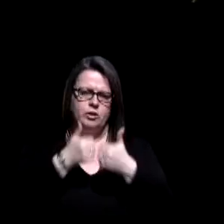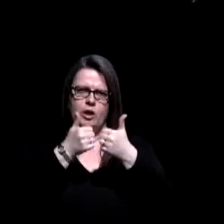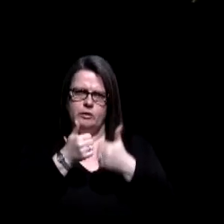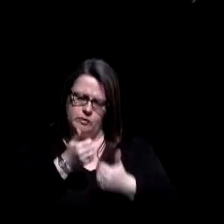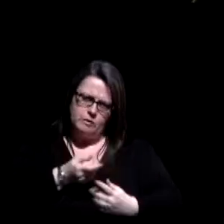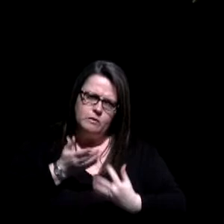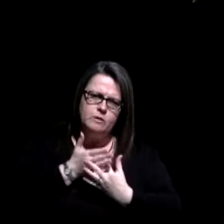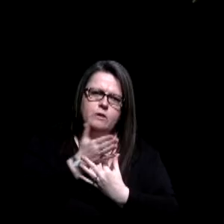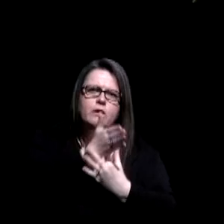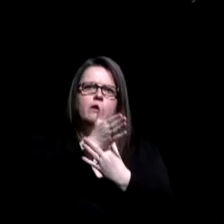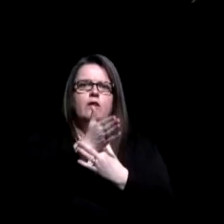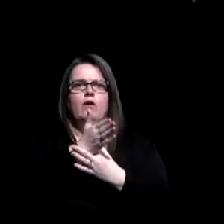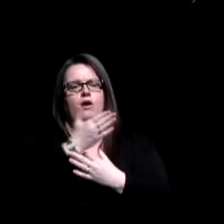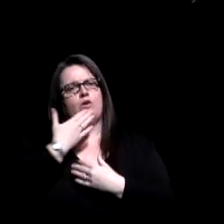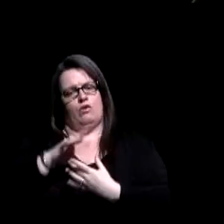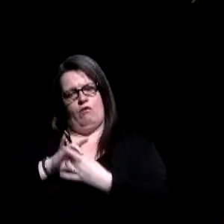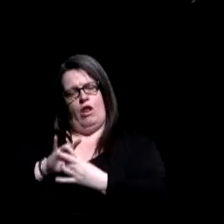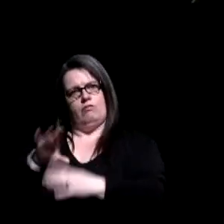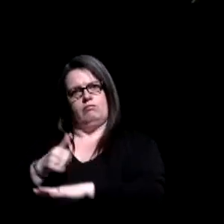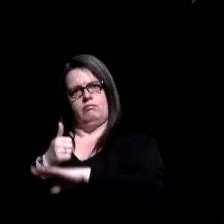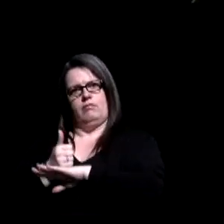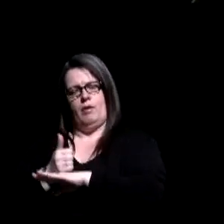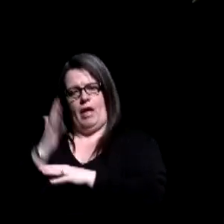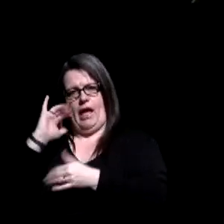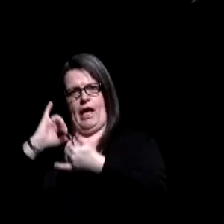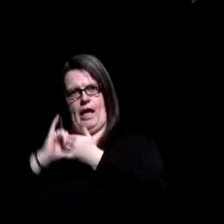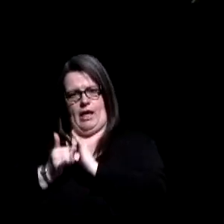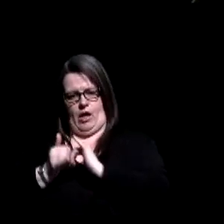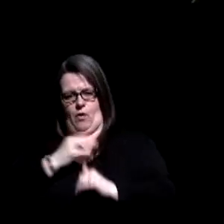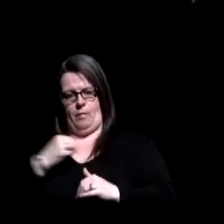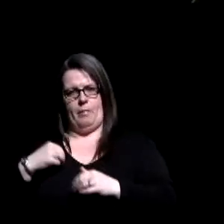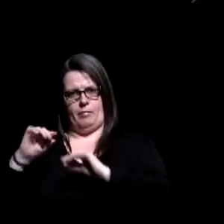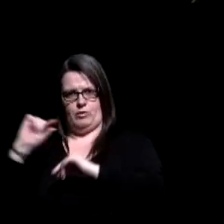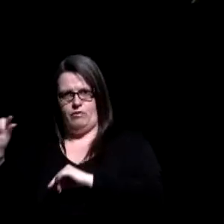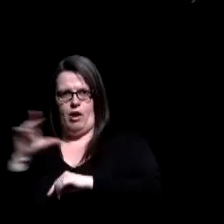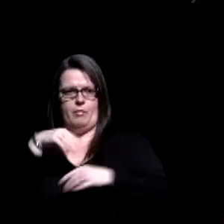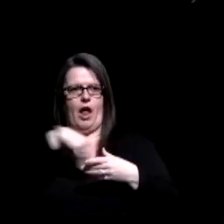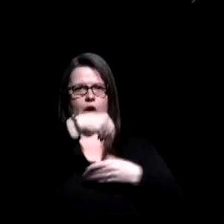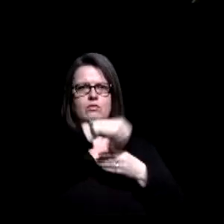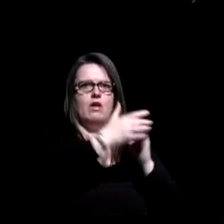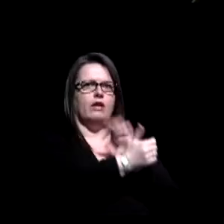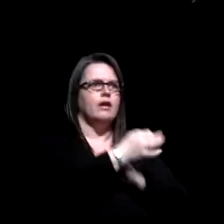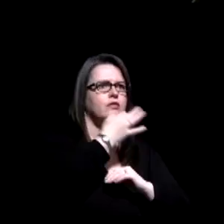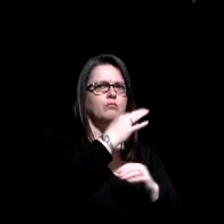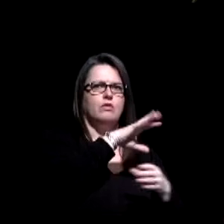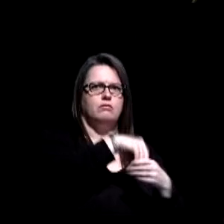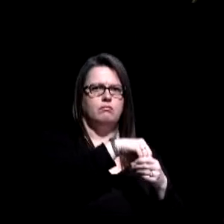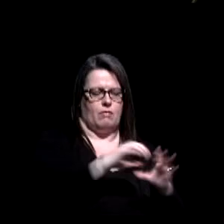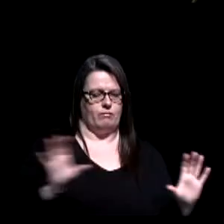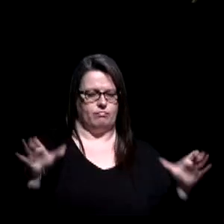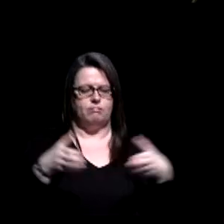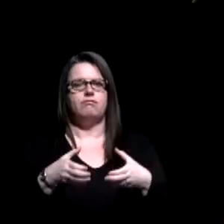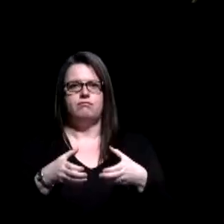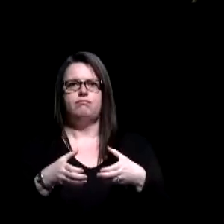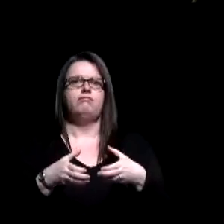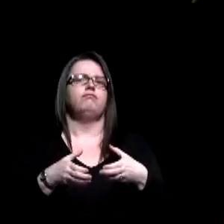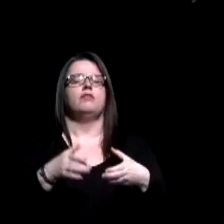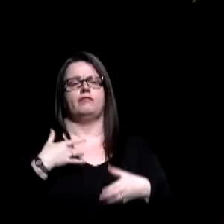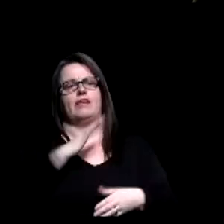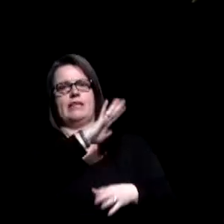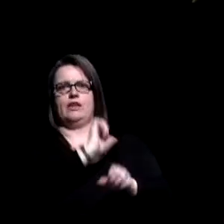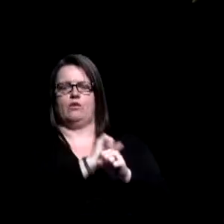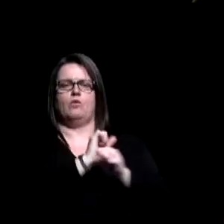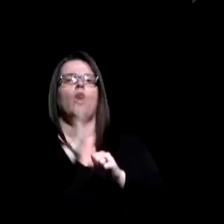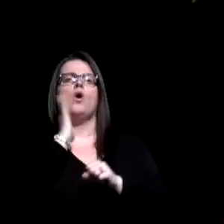by bringing together members of government and outside experts. In the end, his work will have many positive